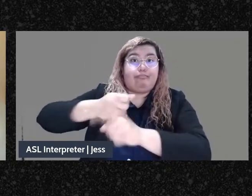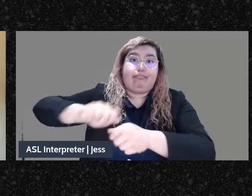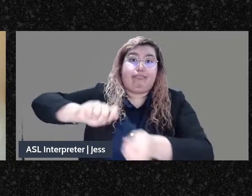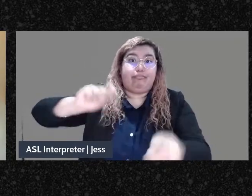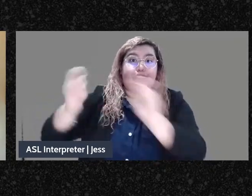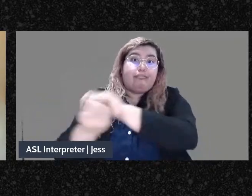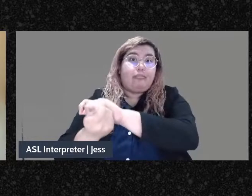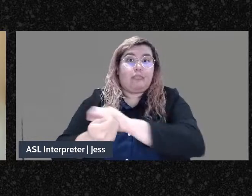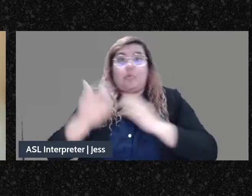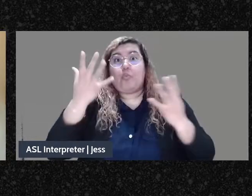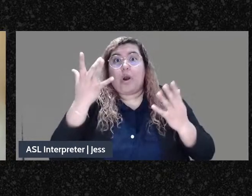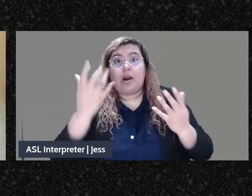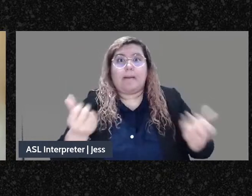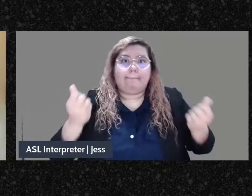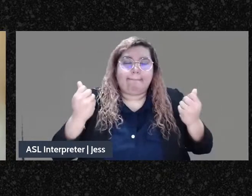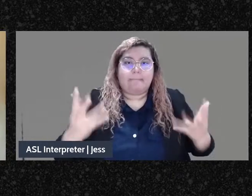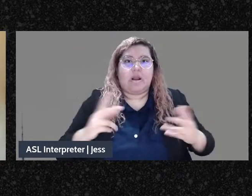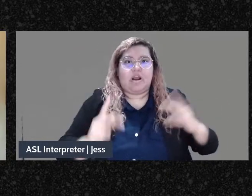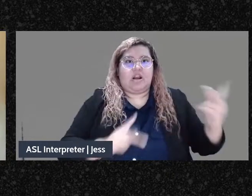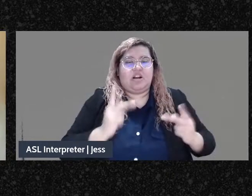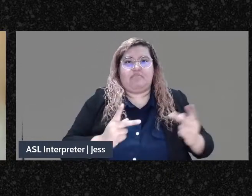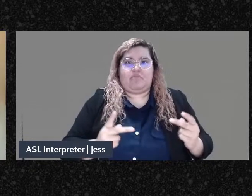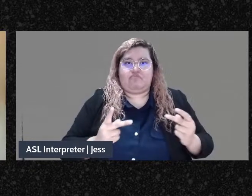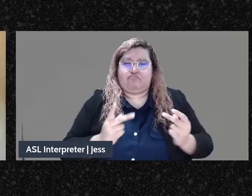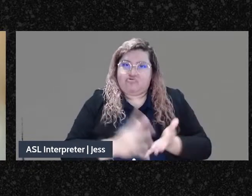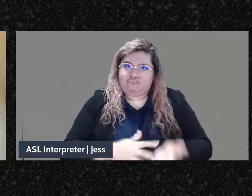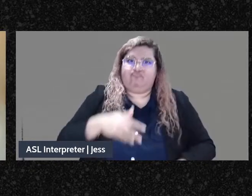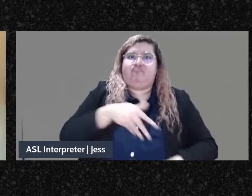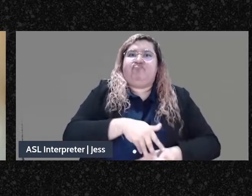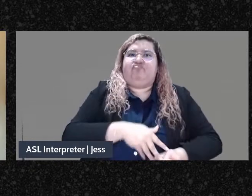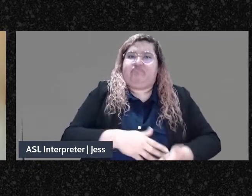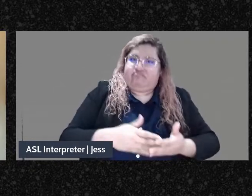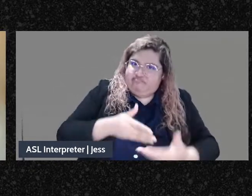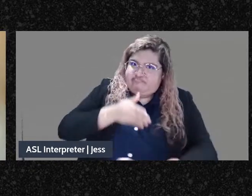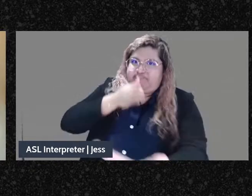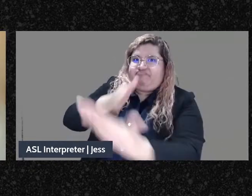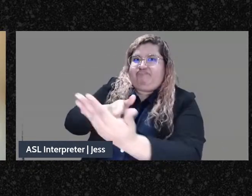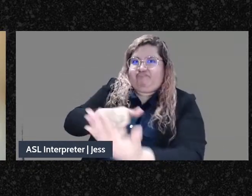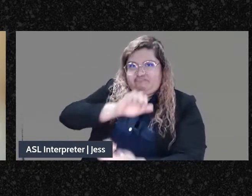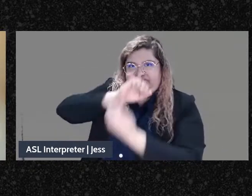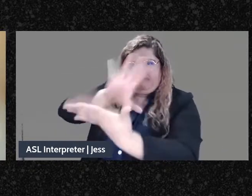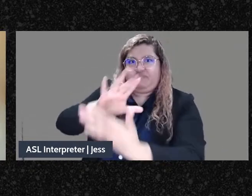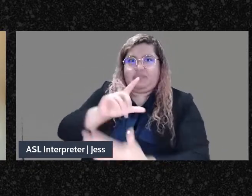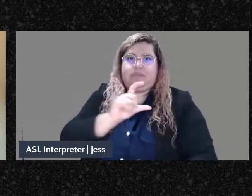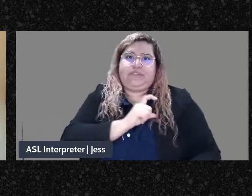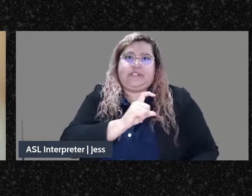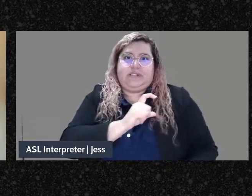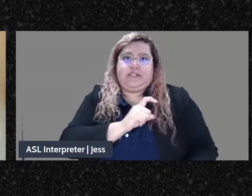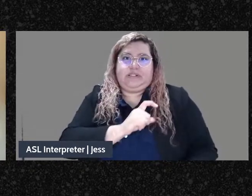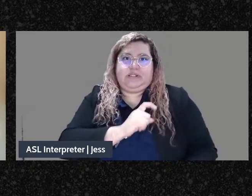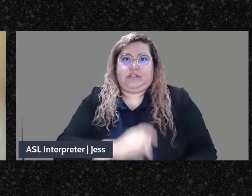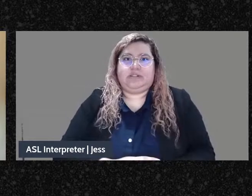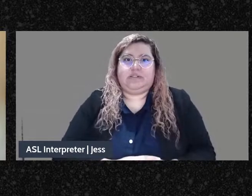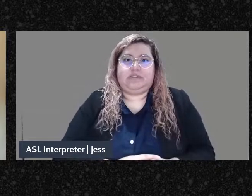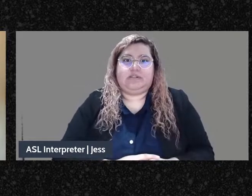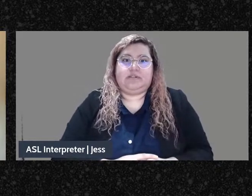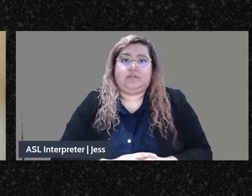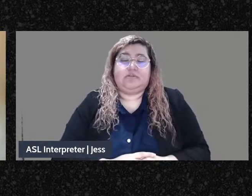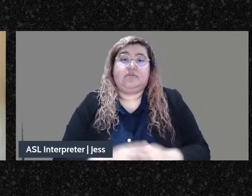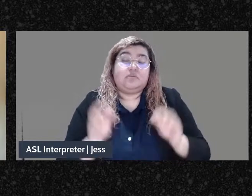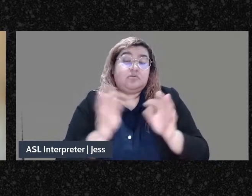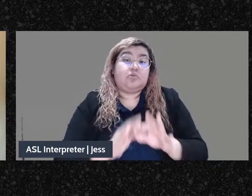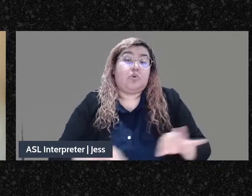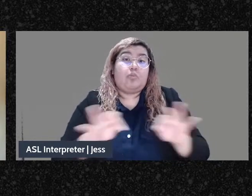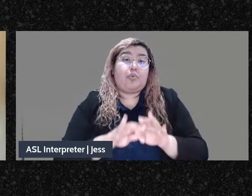of people fighting cops in the streets can do. And it feels essential that we celebrate our